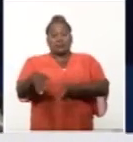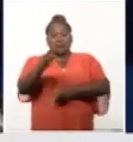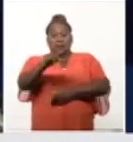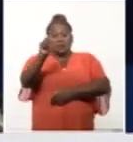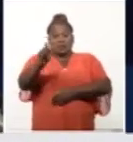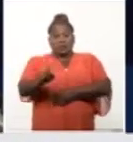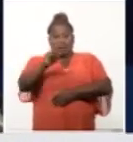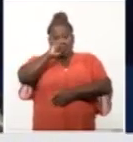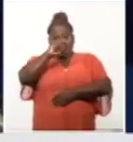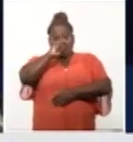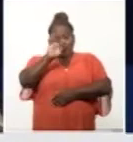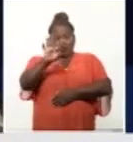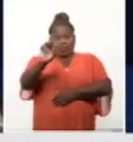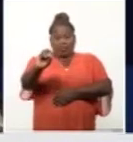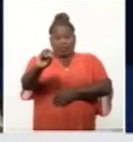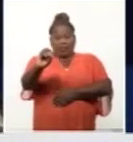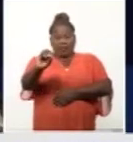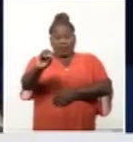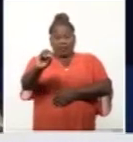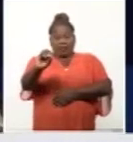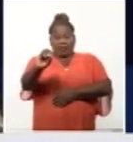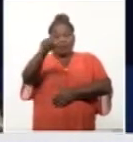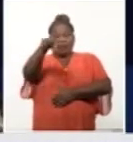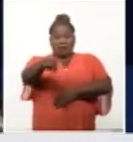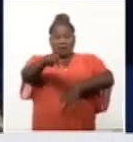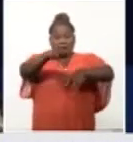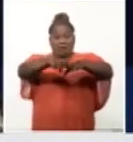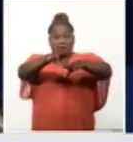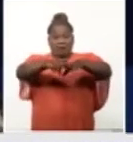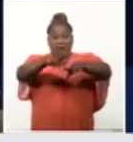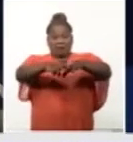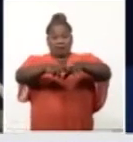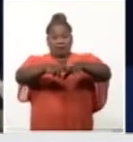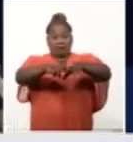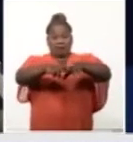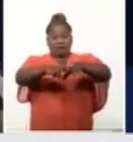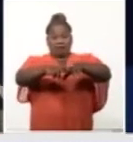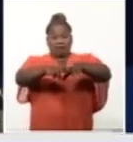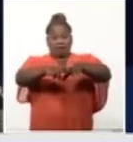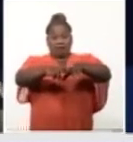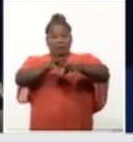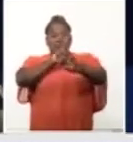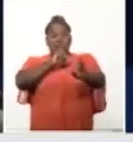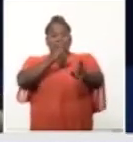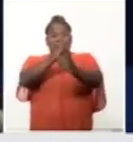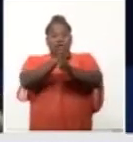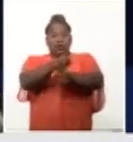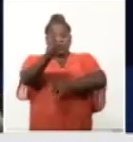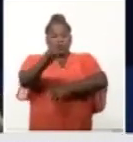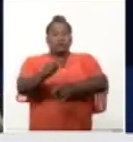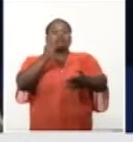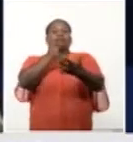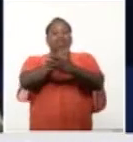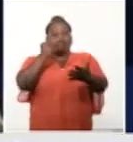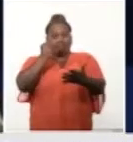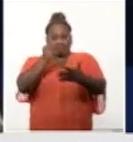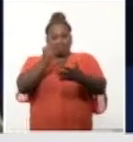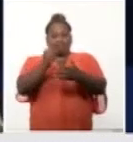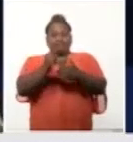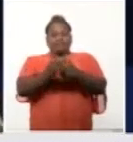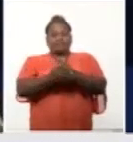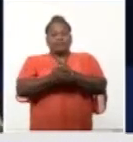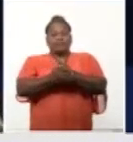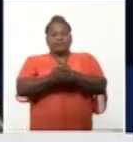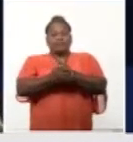this death. This is a patient of 80 years of age from Havana, contact of